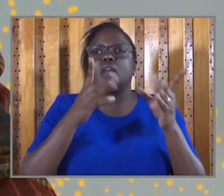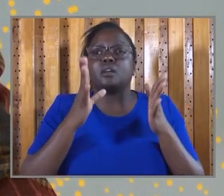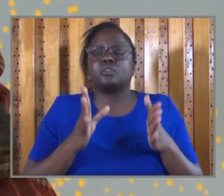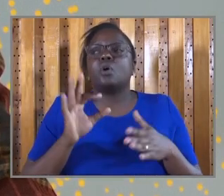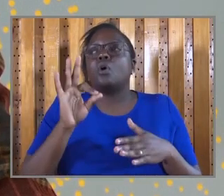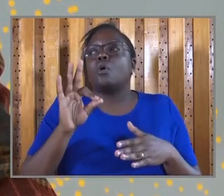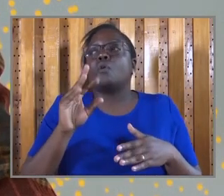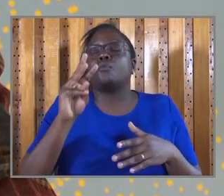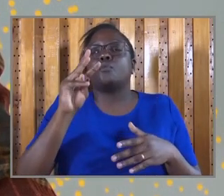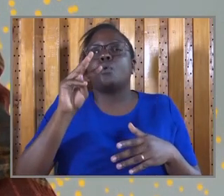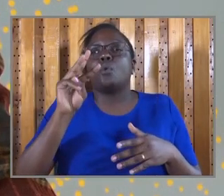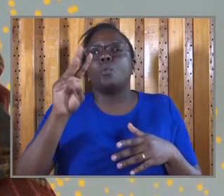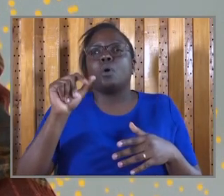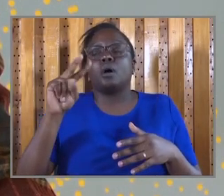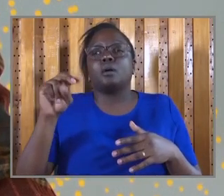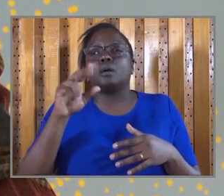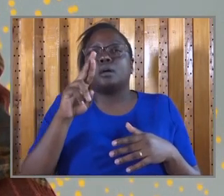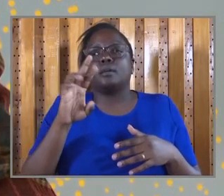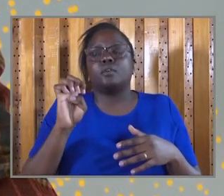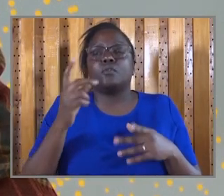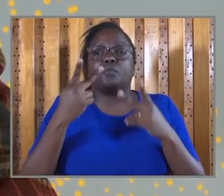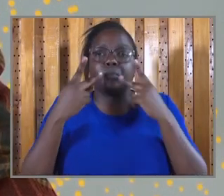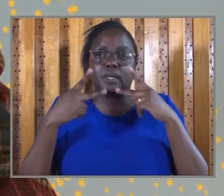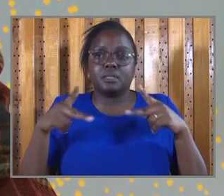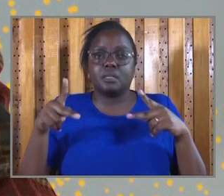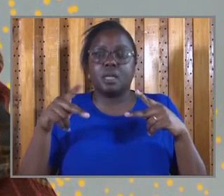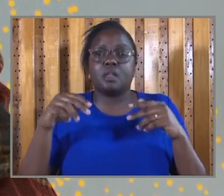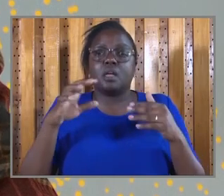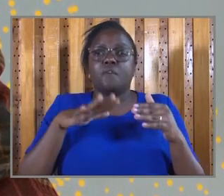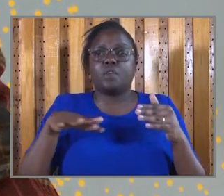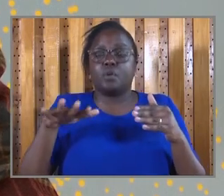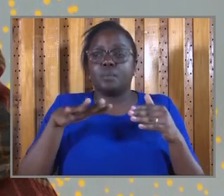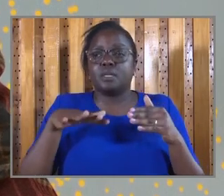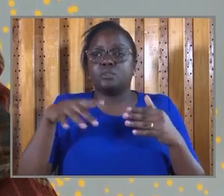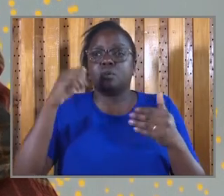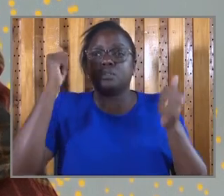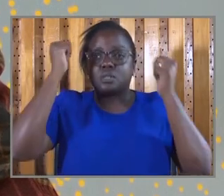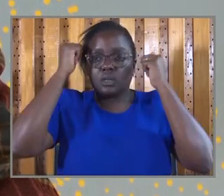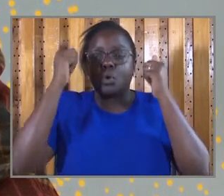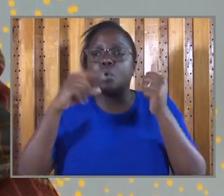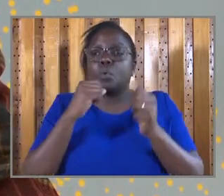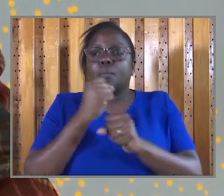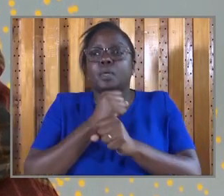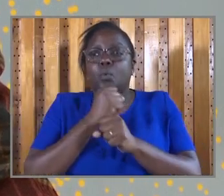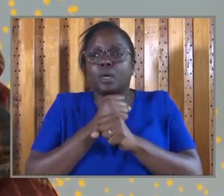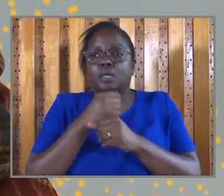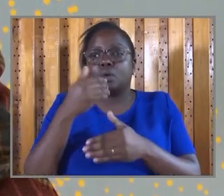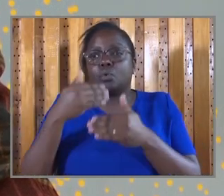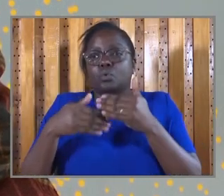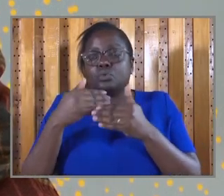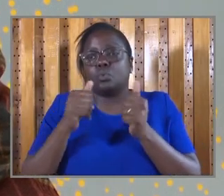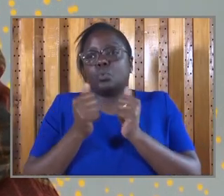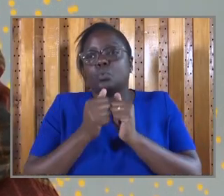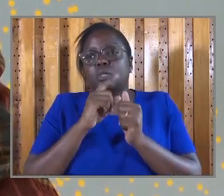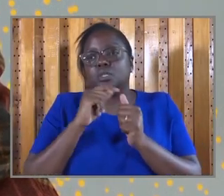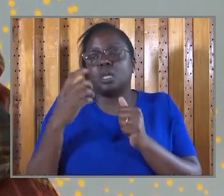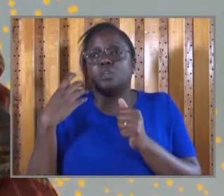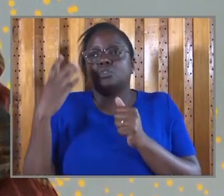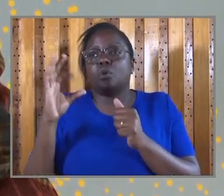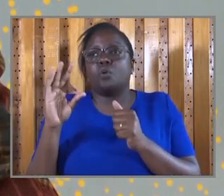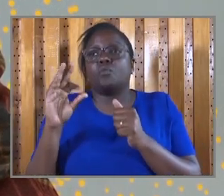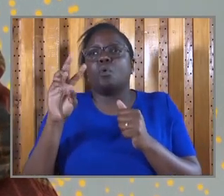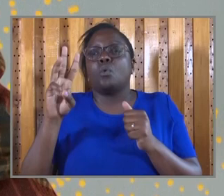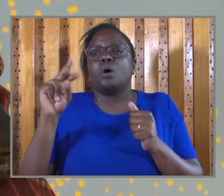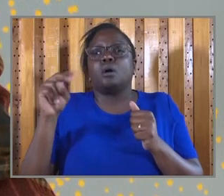Maathai Institute for Peace and Environmental Studies, who has also been working very closely with the distinguished chair of Wangari